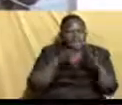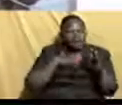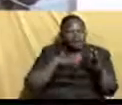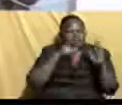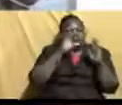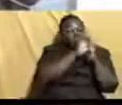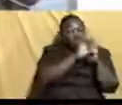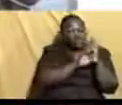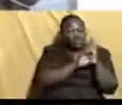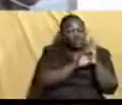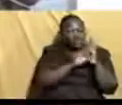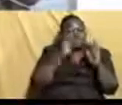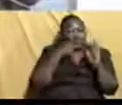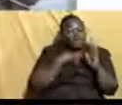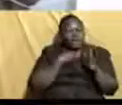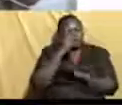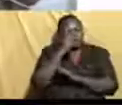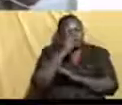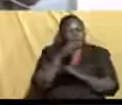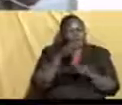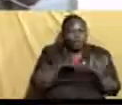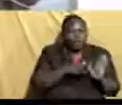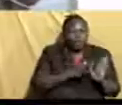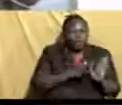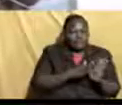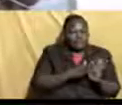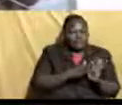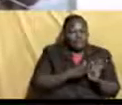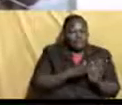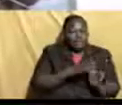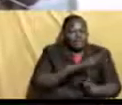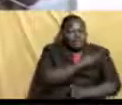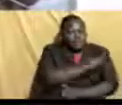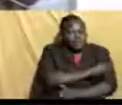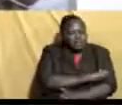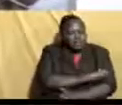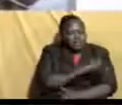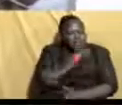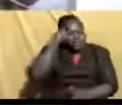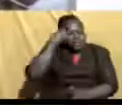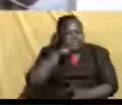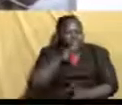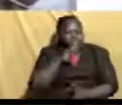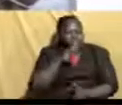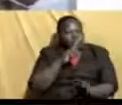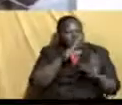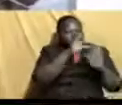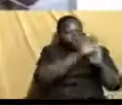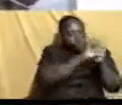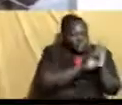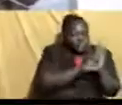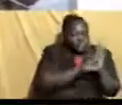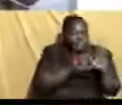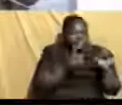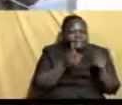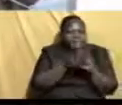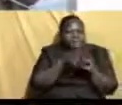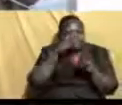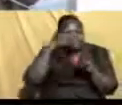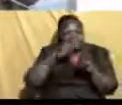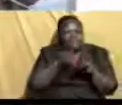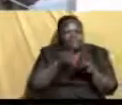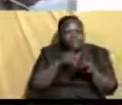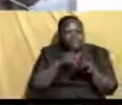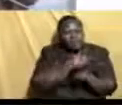provisions, there are two types of immunities that are contemplated. One is immunity from prosecution, or rather immunity from proceeding, and the other is immunity